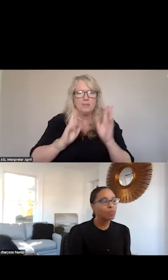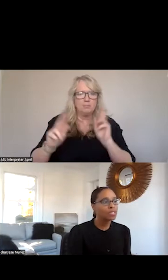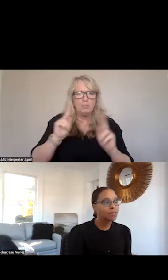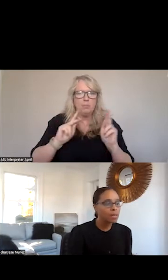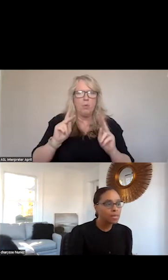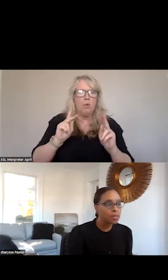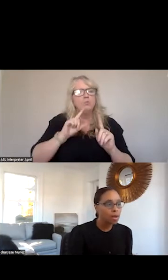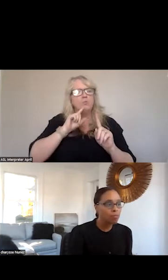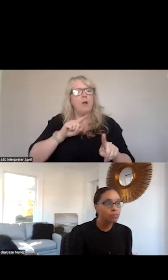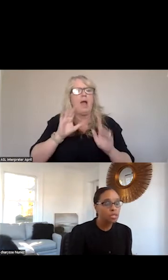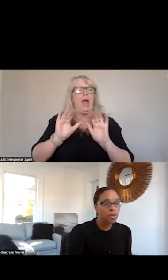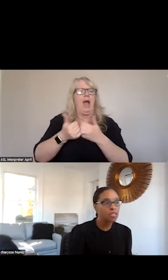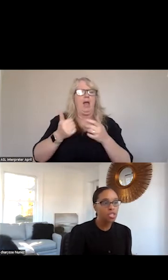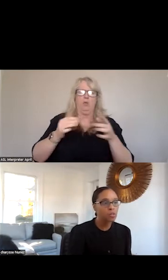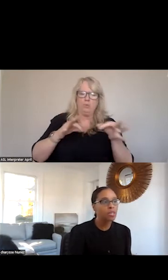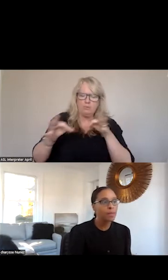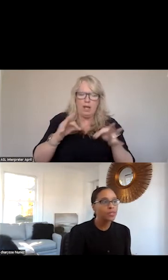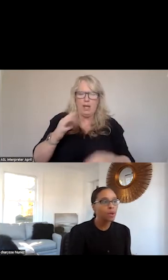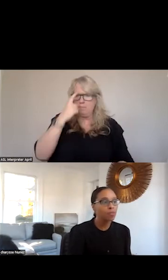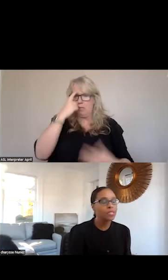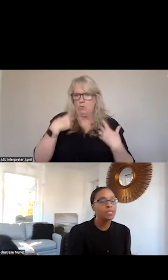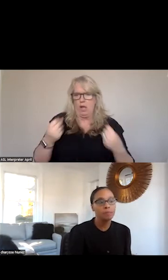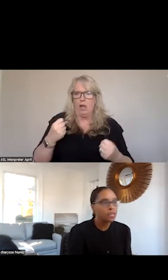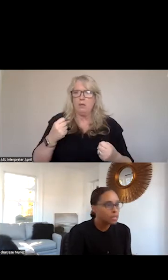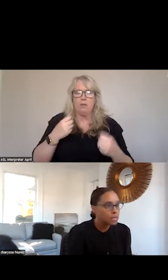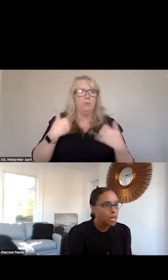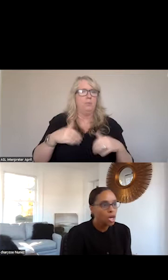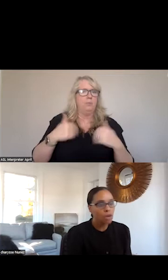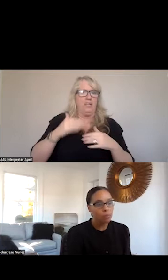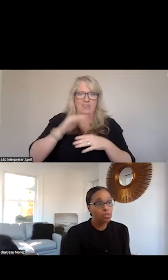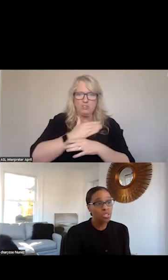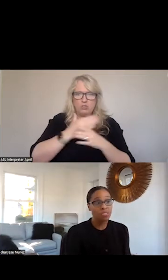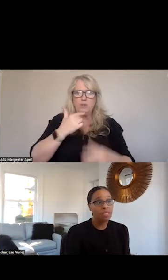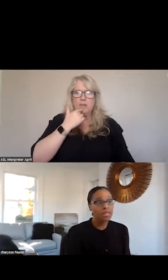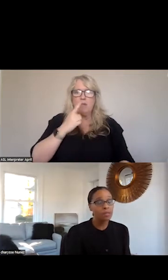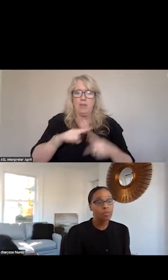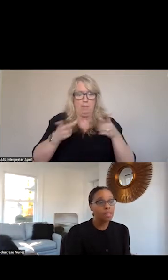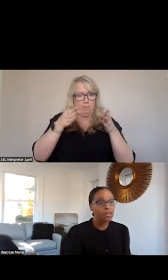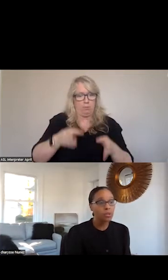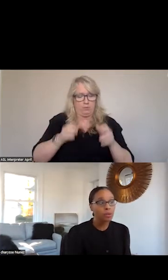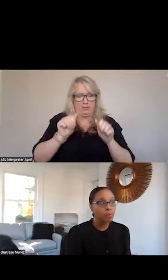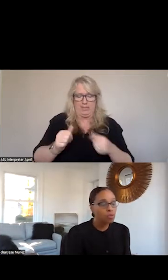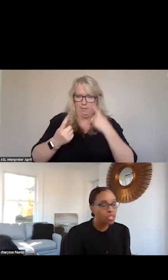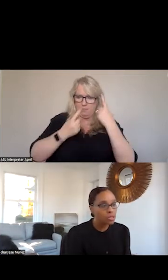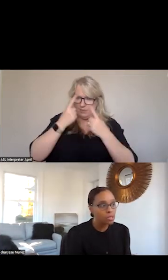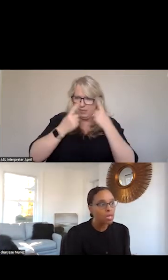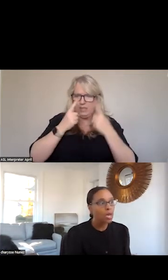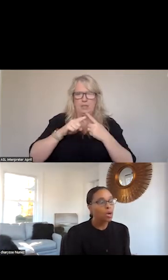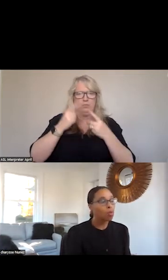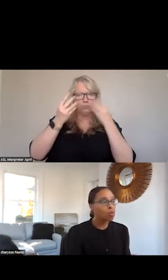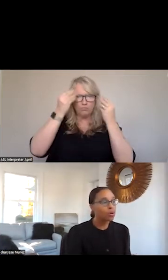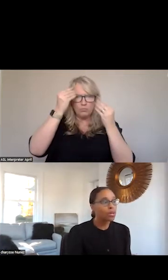respondents how they define mental health, and respondents shares that mental health is the ability of a person to think and reflect on their